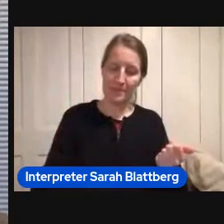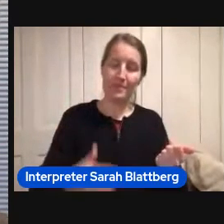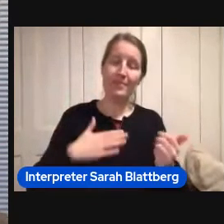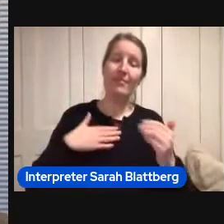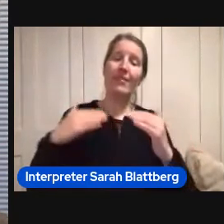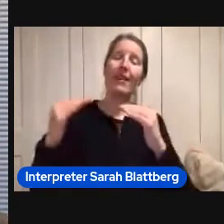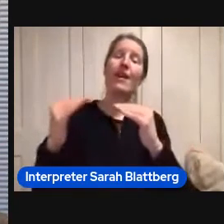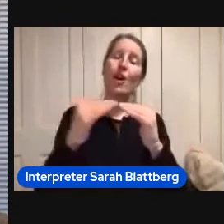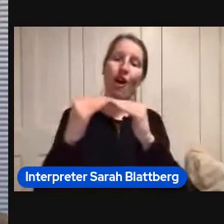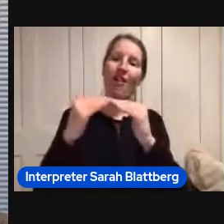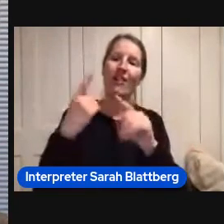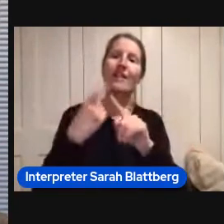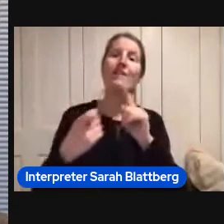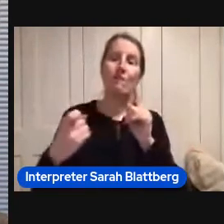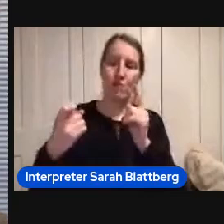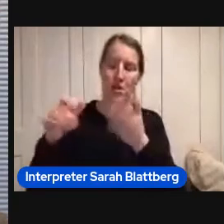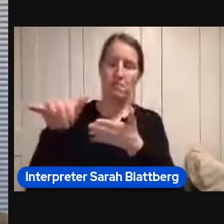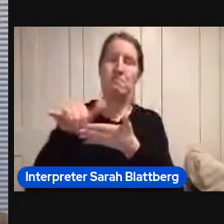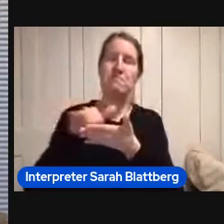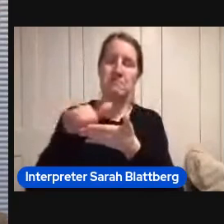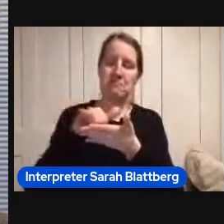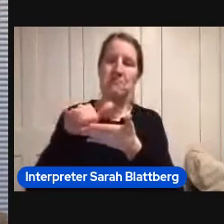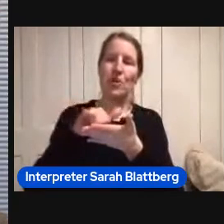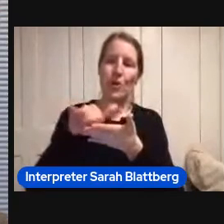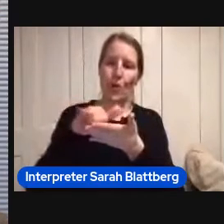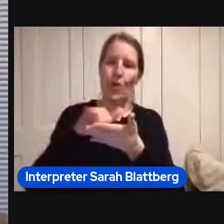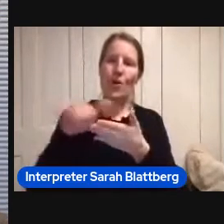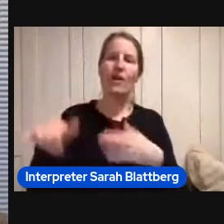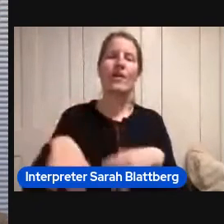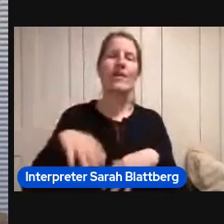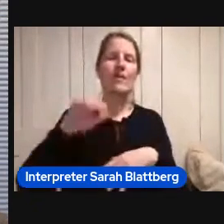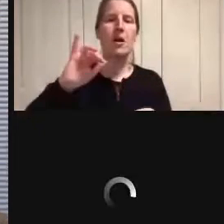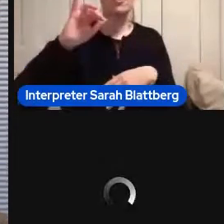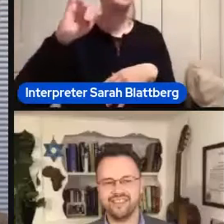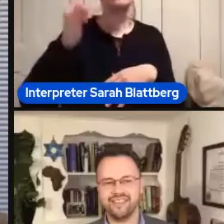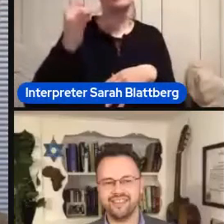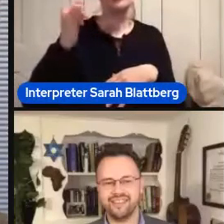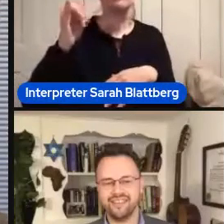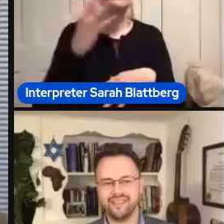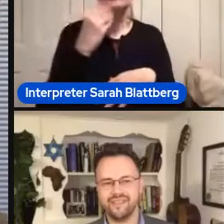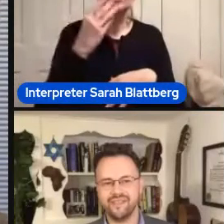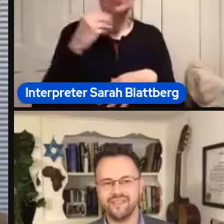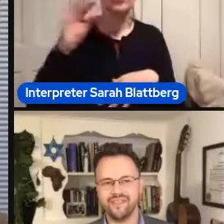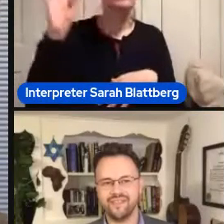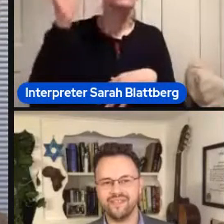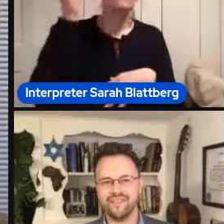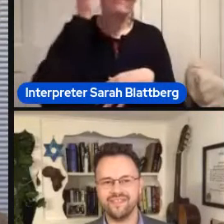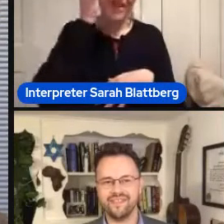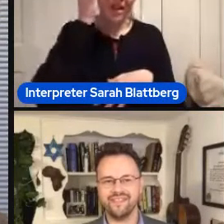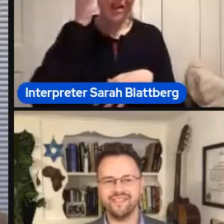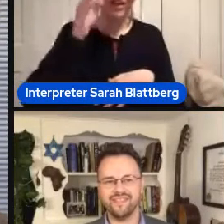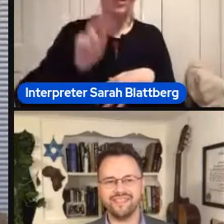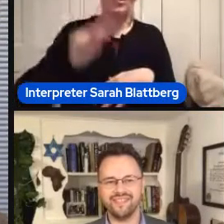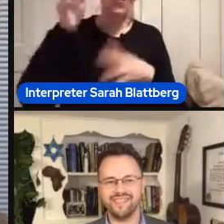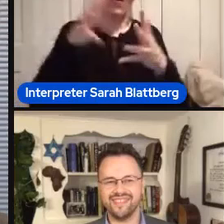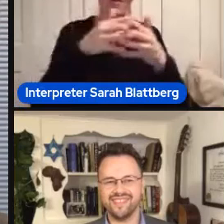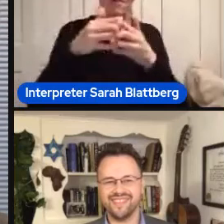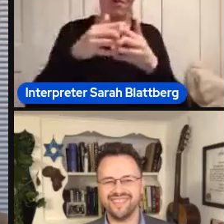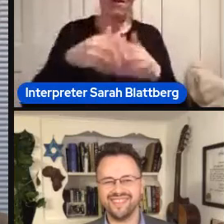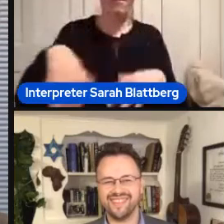colleague from New York and a member of the Jewish Federation of North America team, Rabbi Isaiah